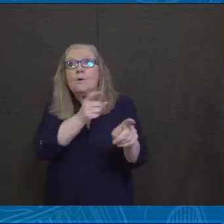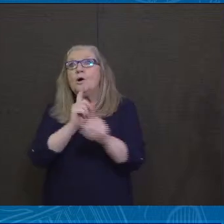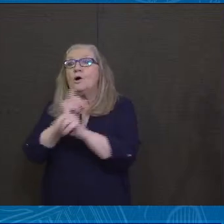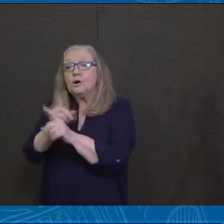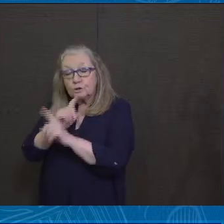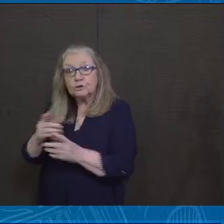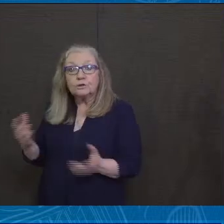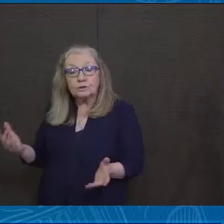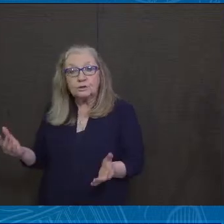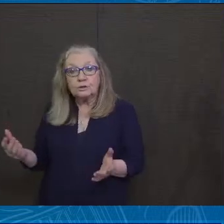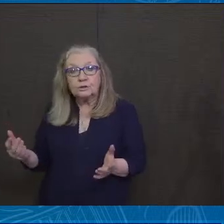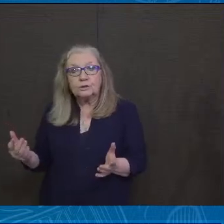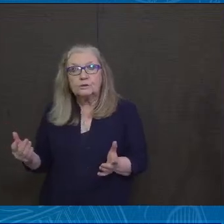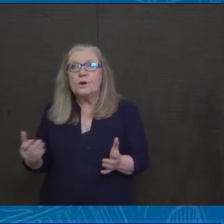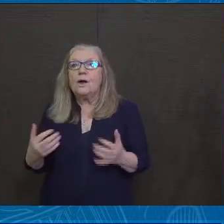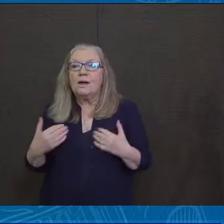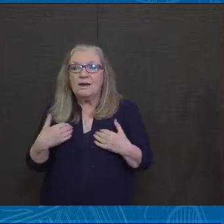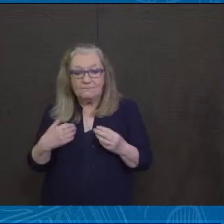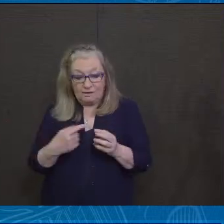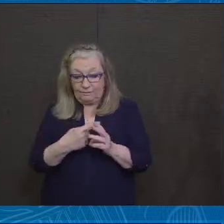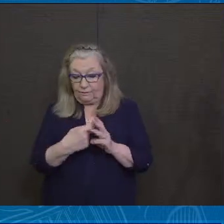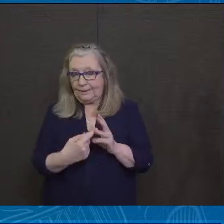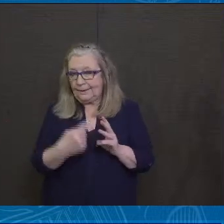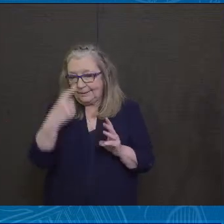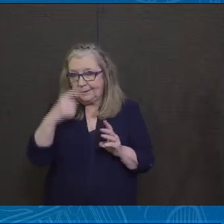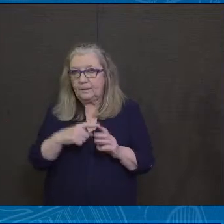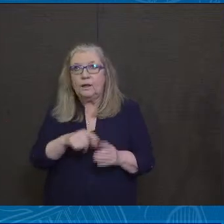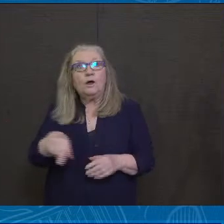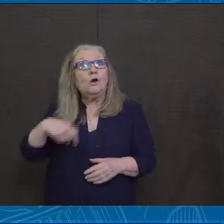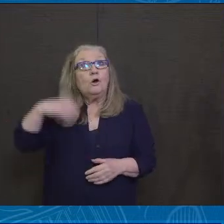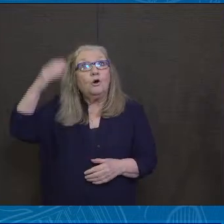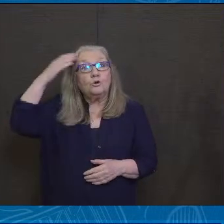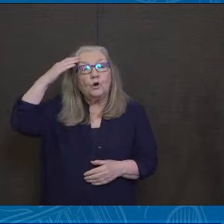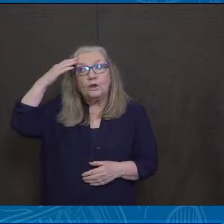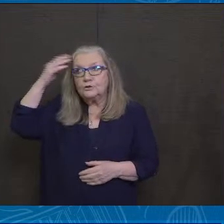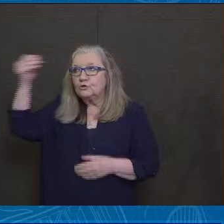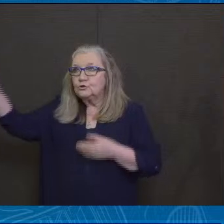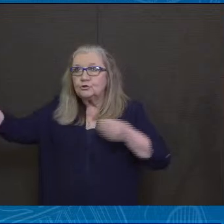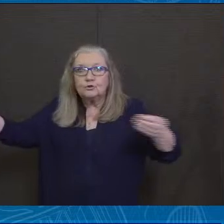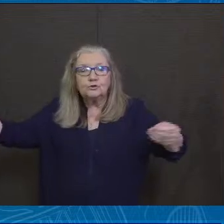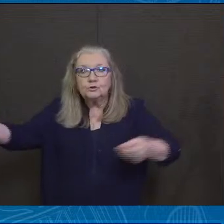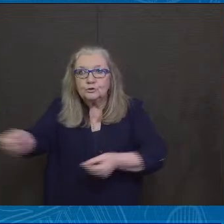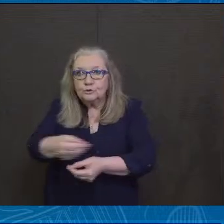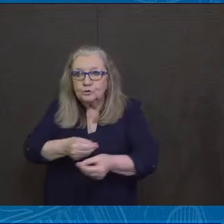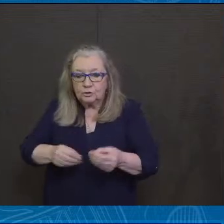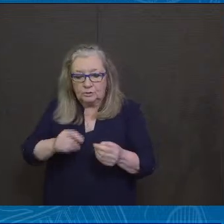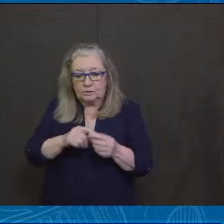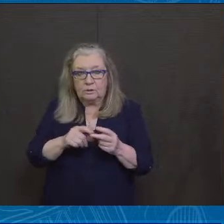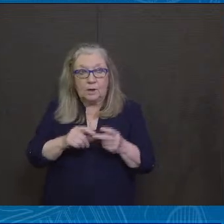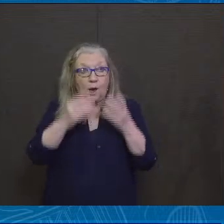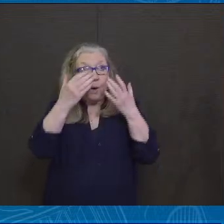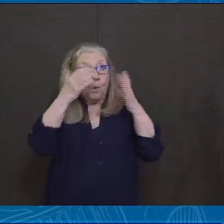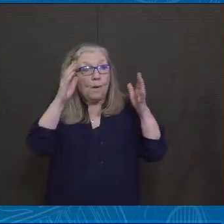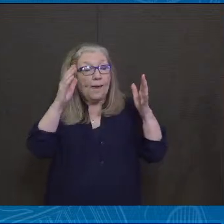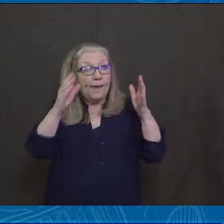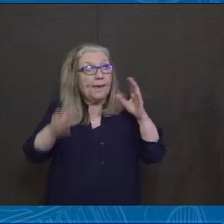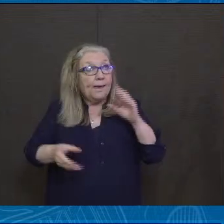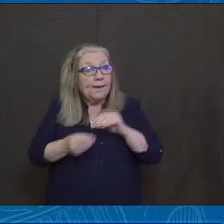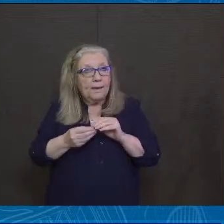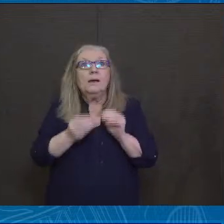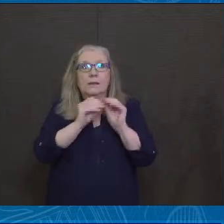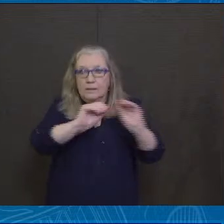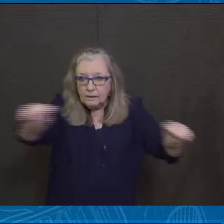three activities are actually knowledge sharing, where they upgrading the knowledge of